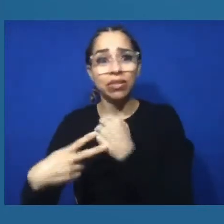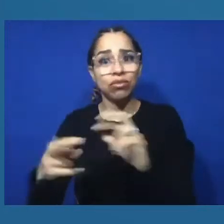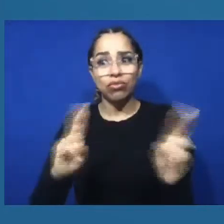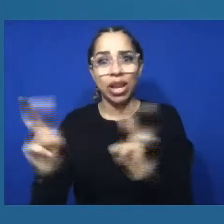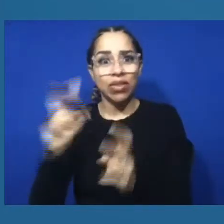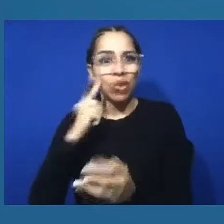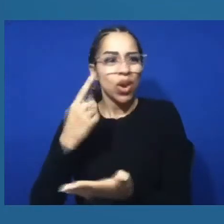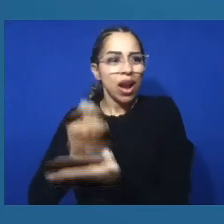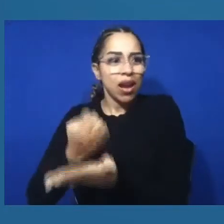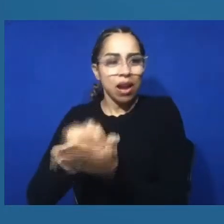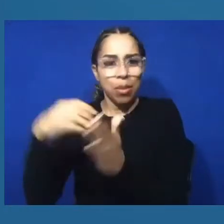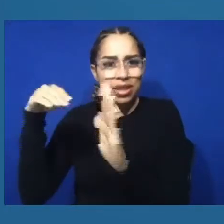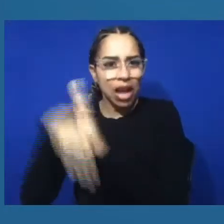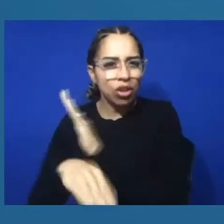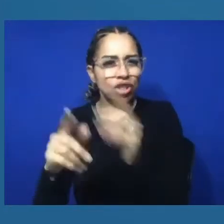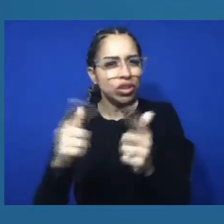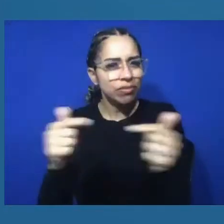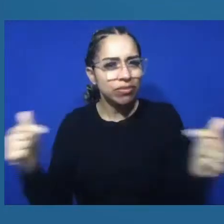more robust